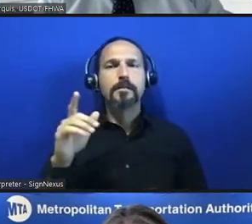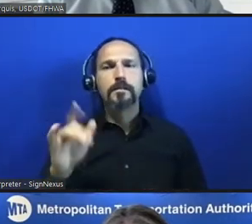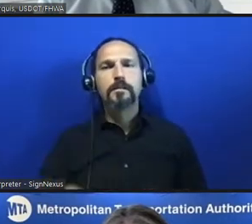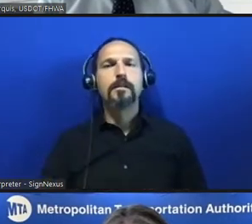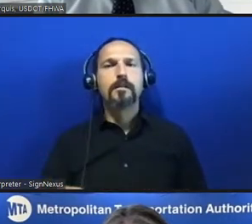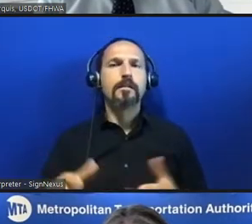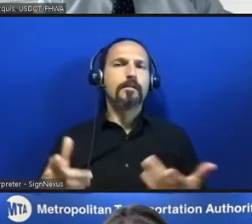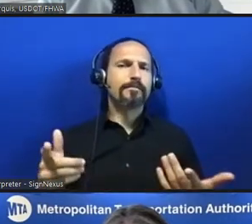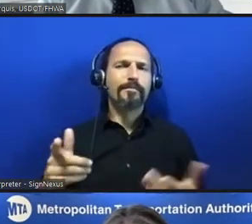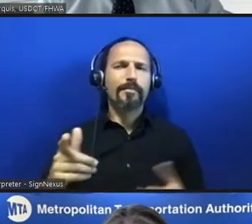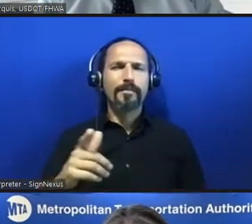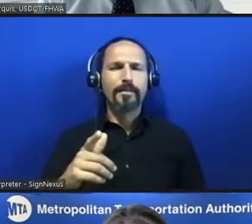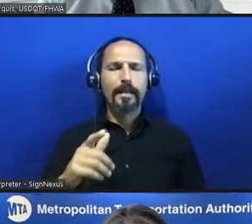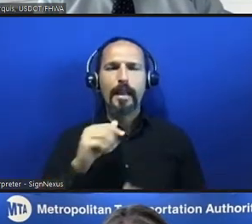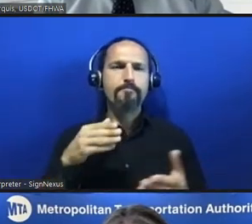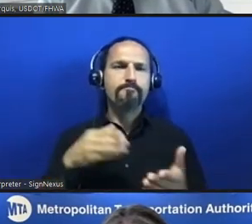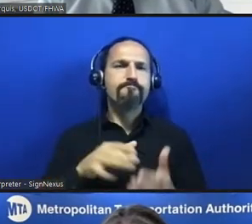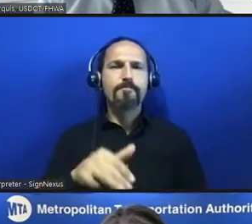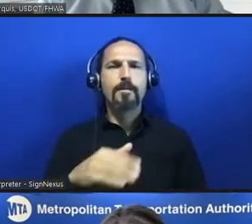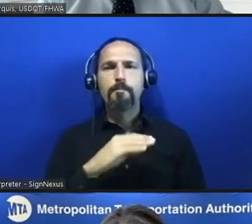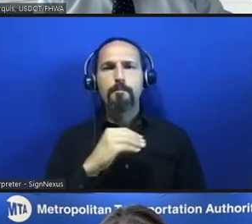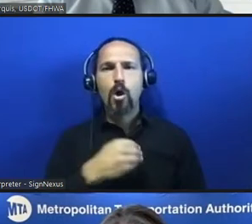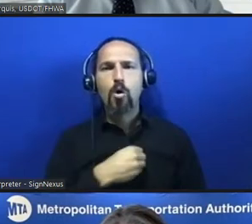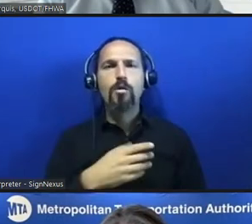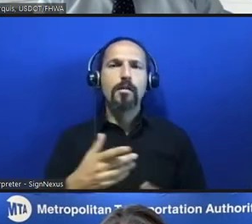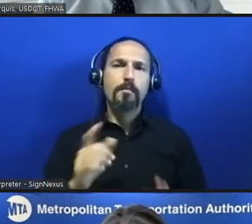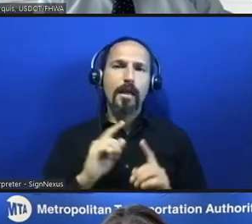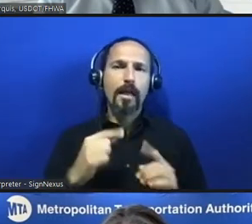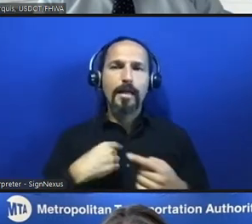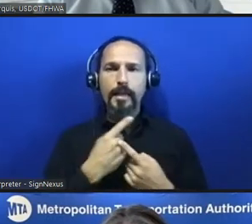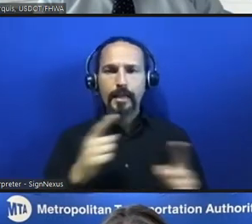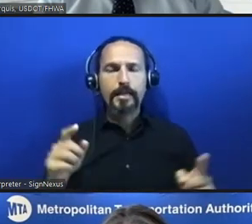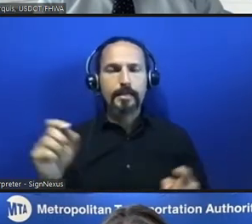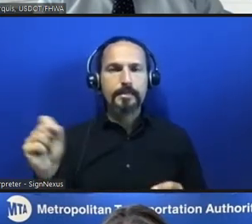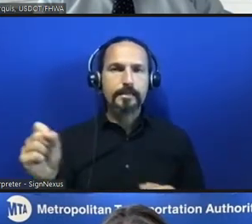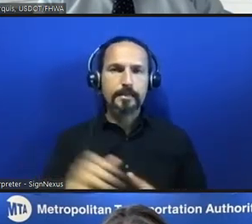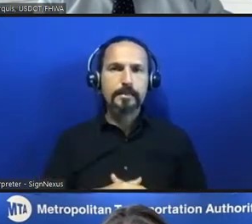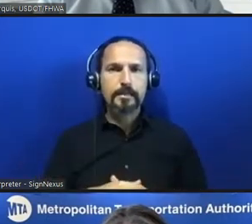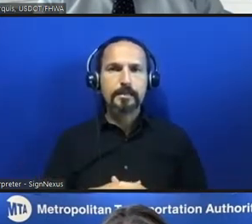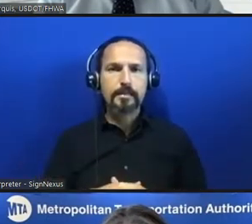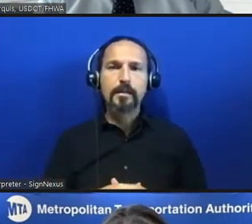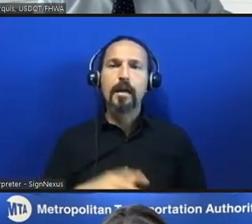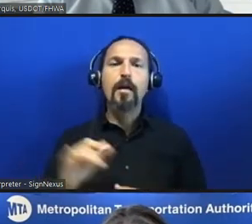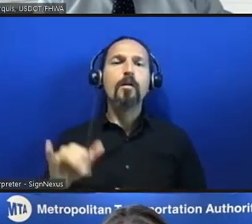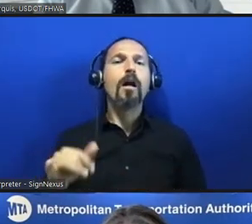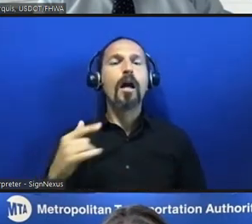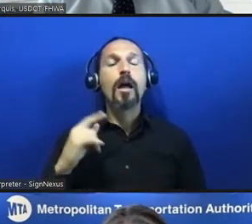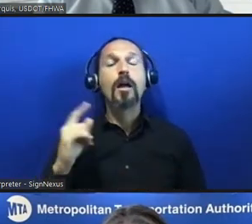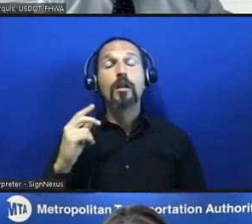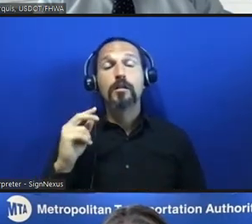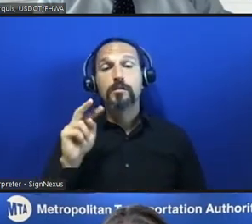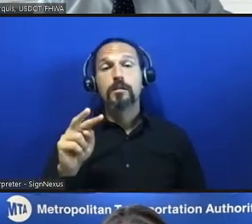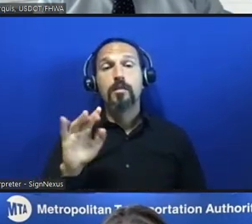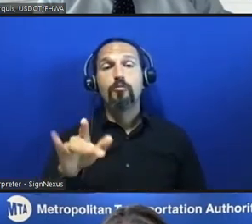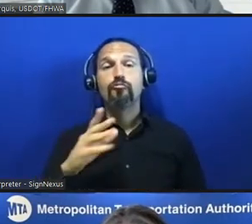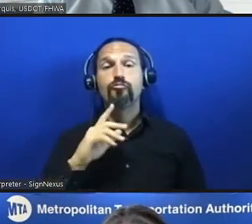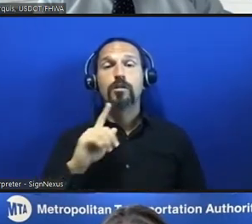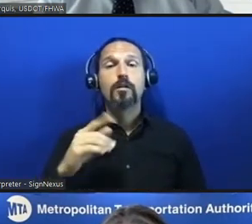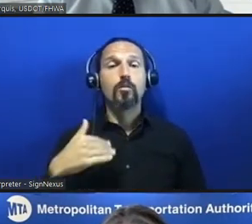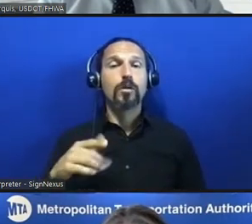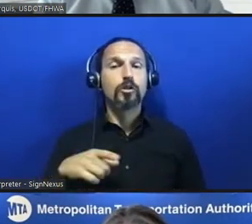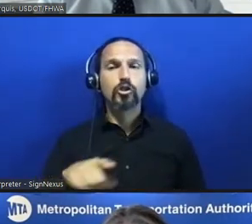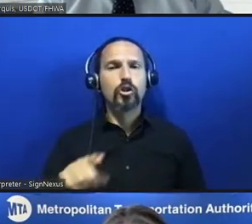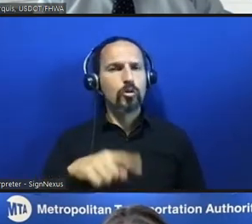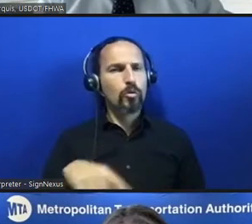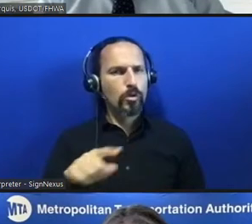pseudomoralistic I hate to say it but that's just what it is and the one thing that I found absolutely insulting was that we